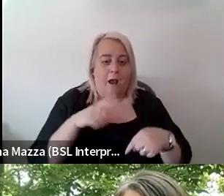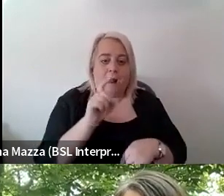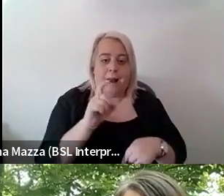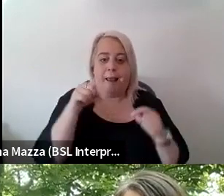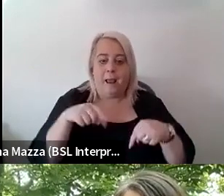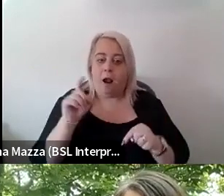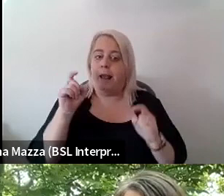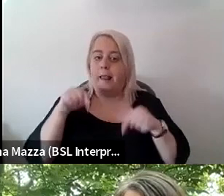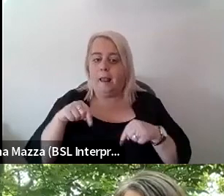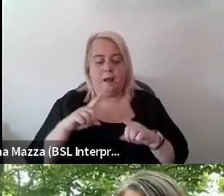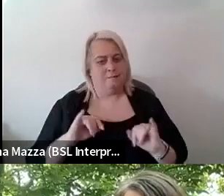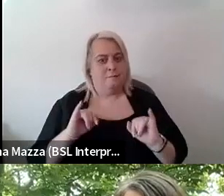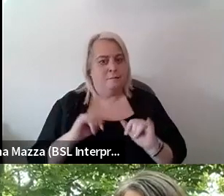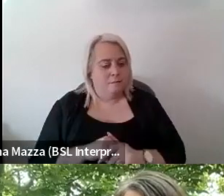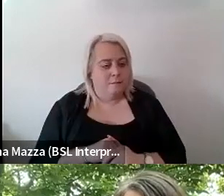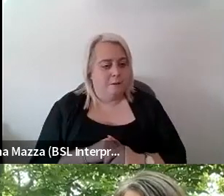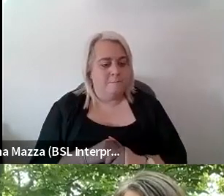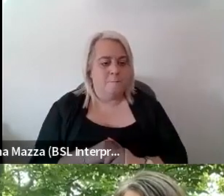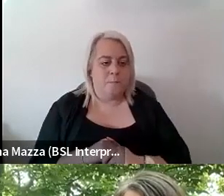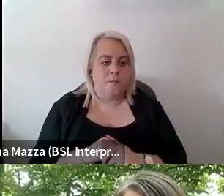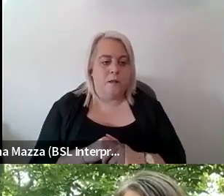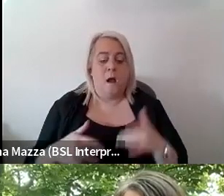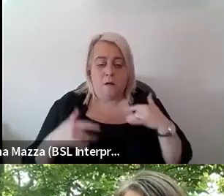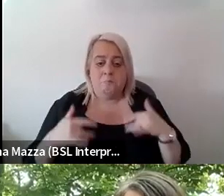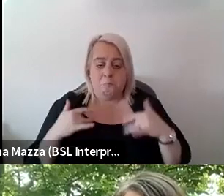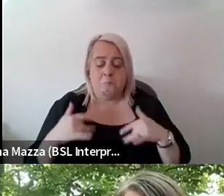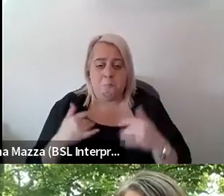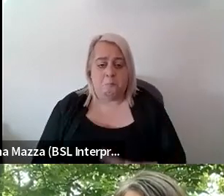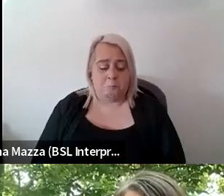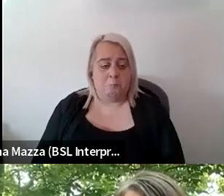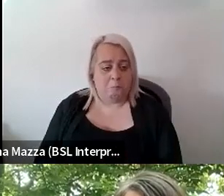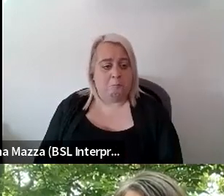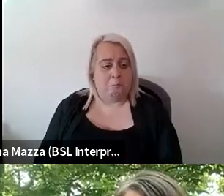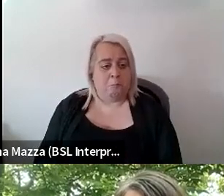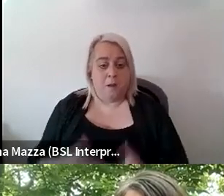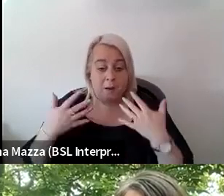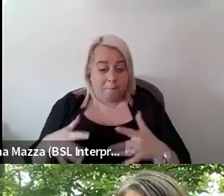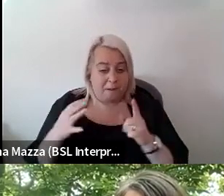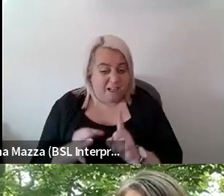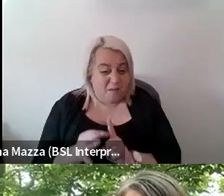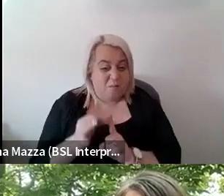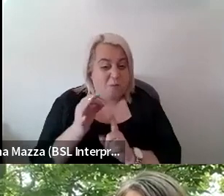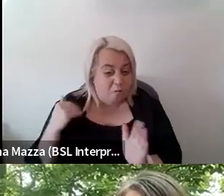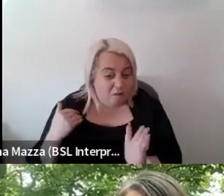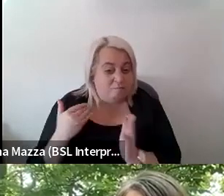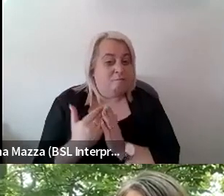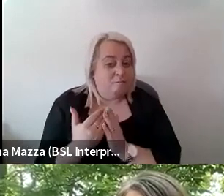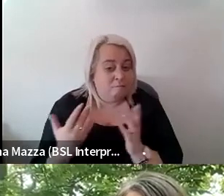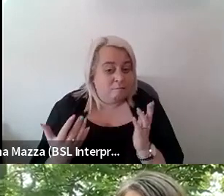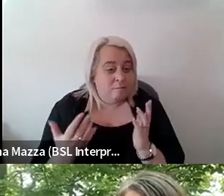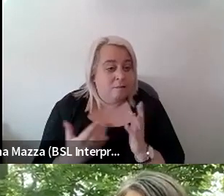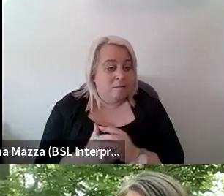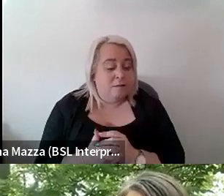well. Yeah, no, that's really interesting. Has there been improvements in this space? One thing that